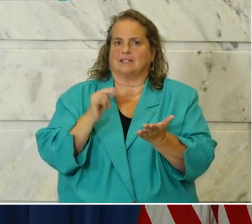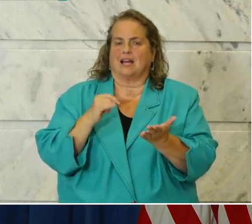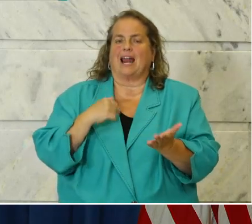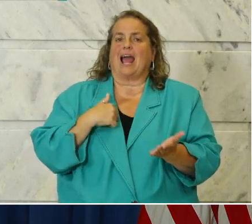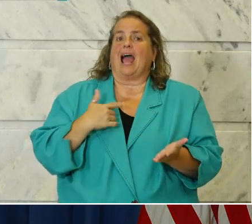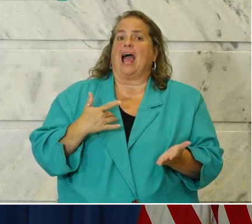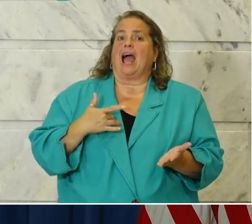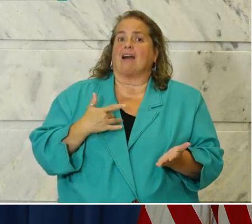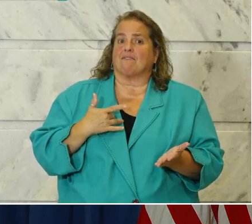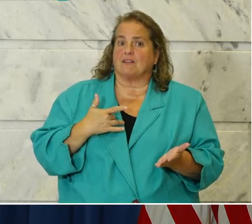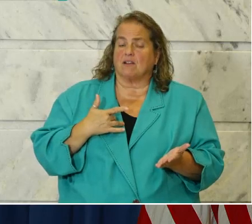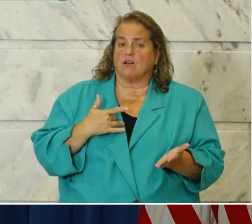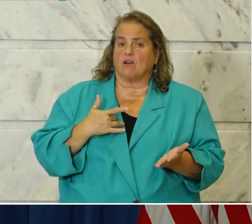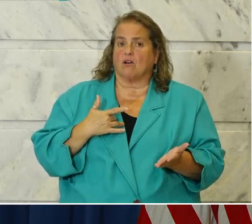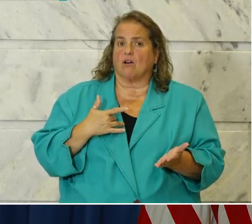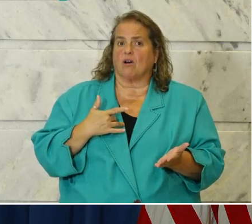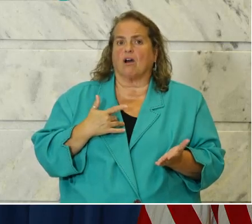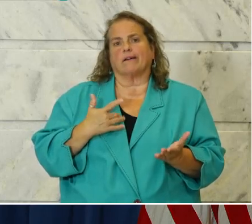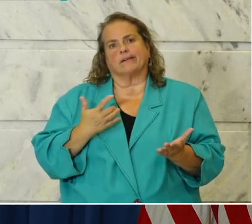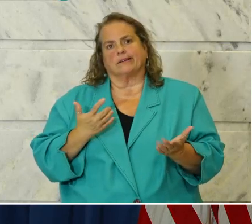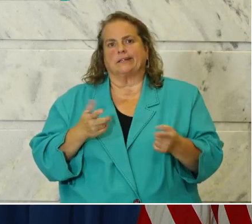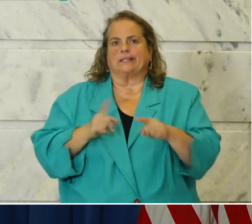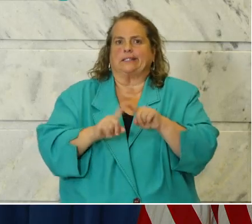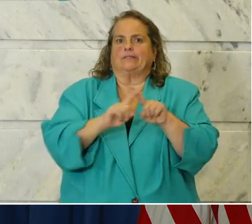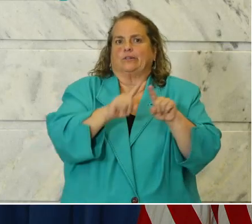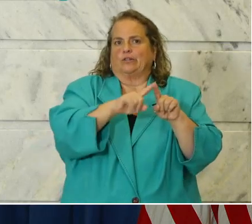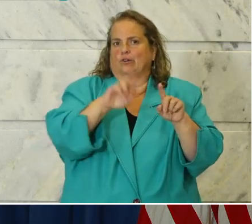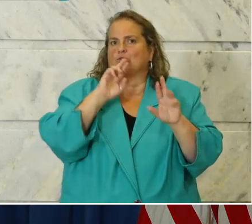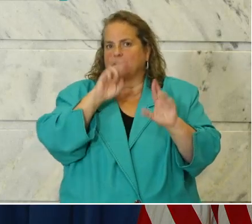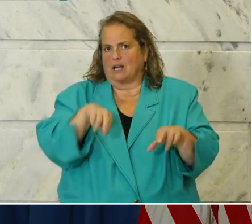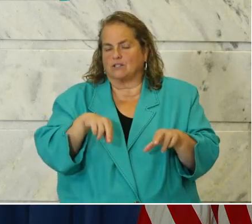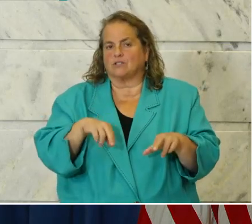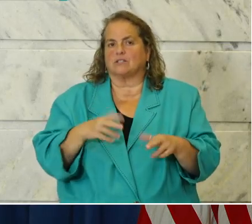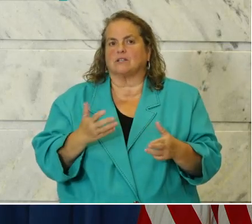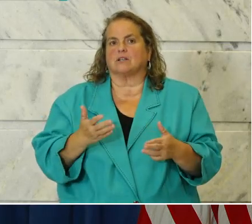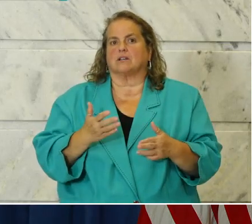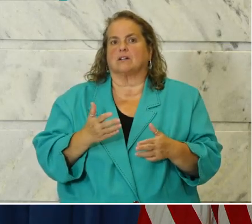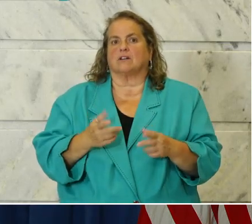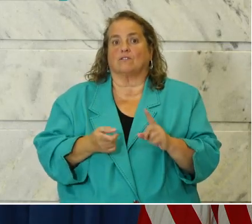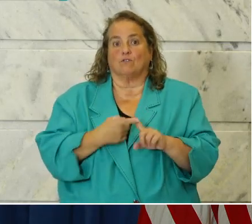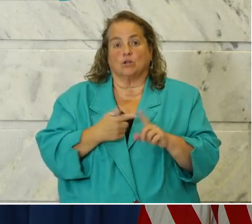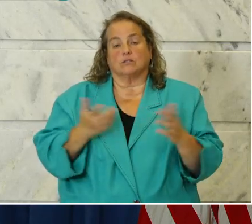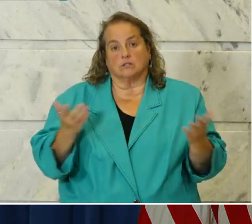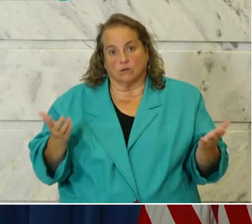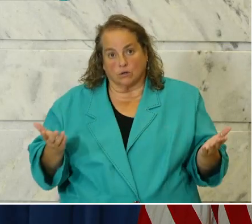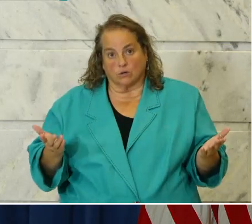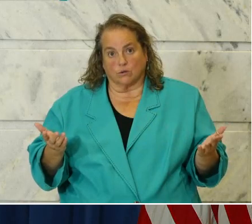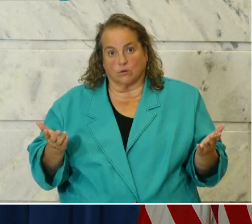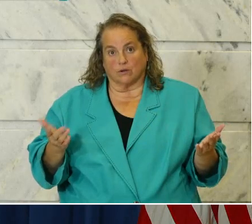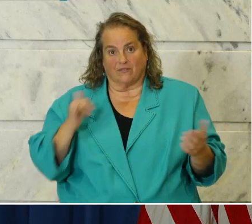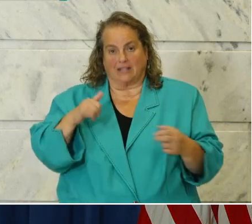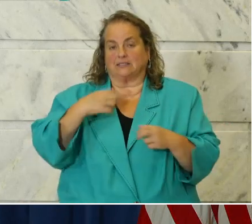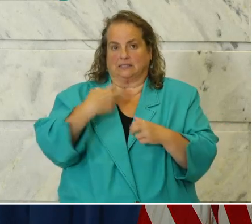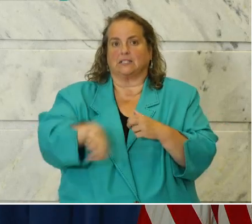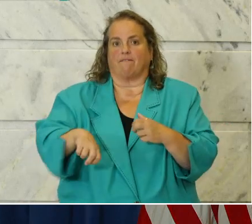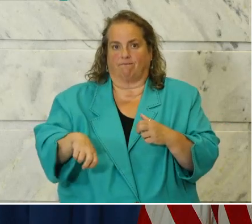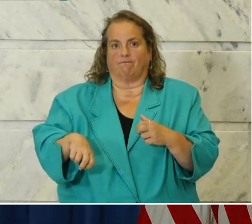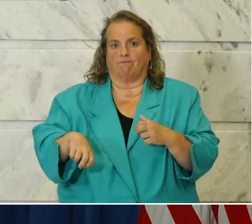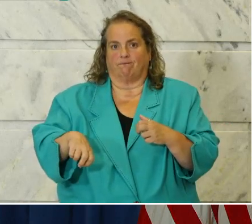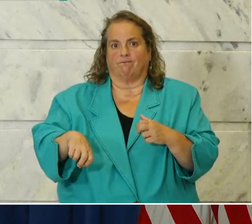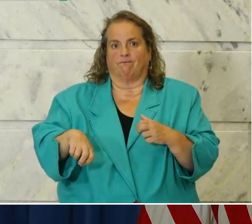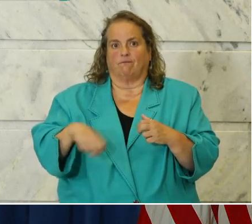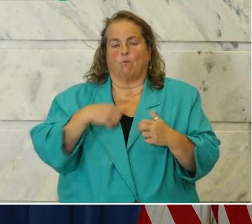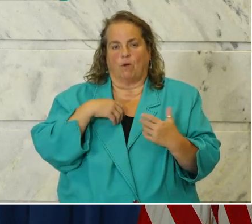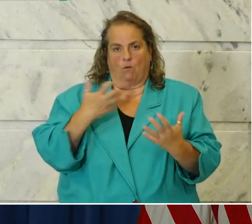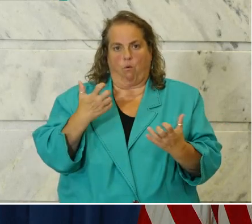all types of reactions. I mean, the first is that, it's tough. We all want to get our